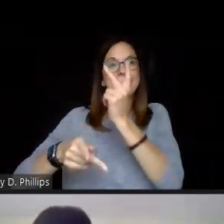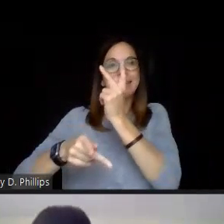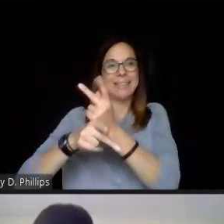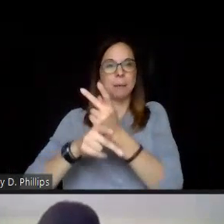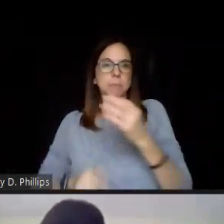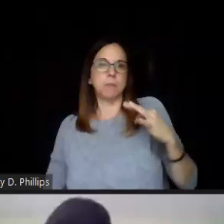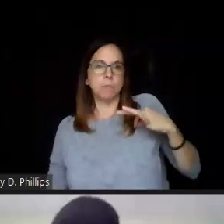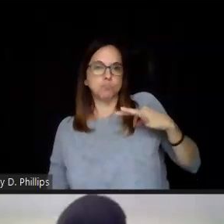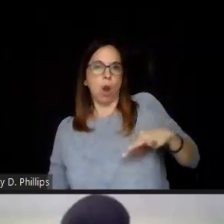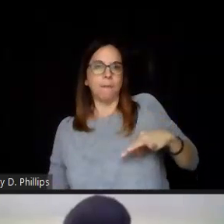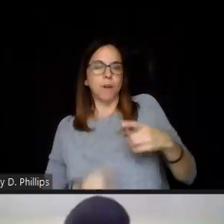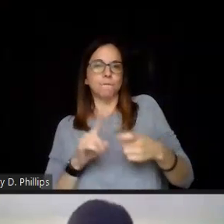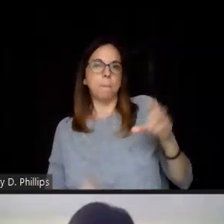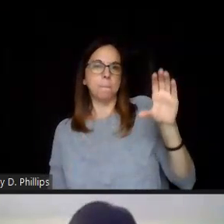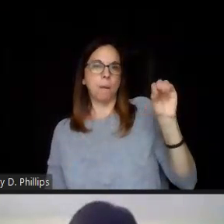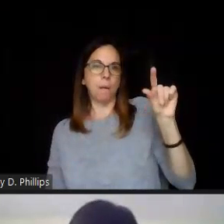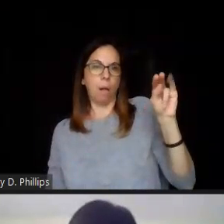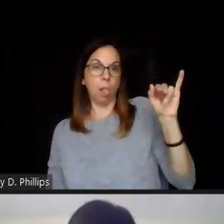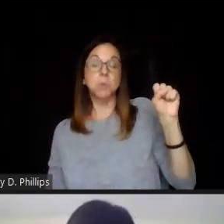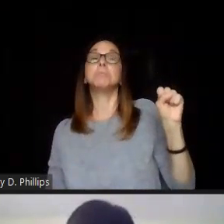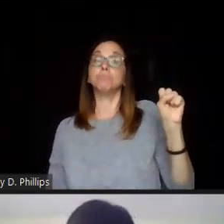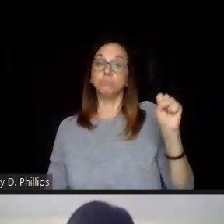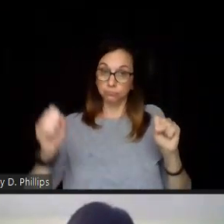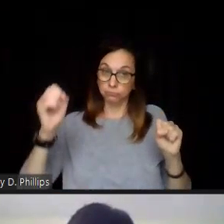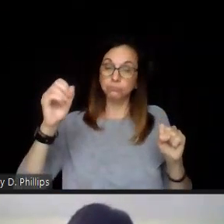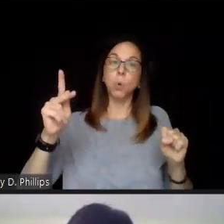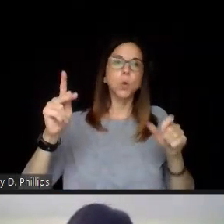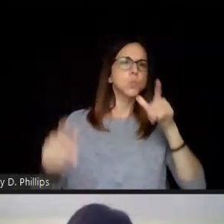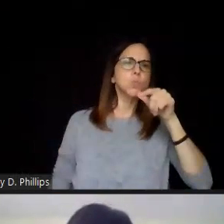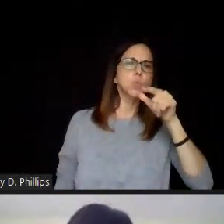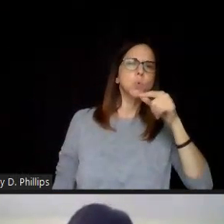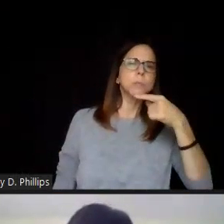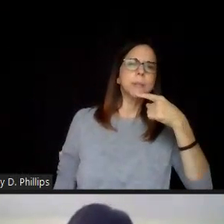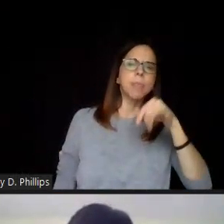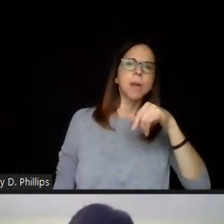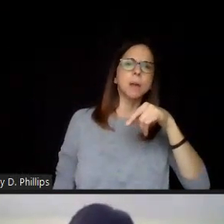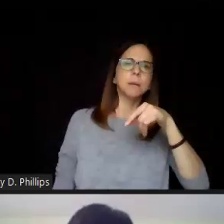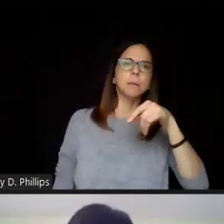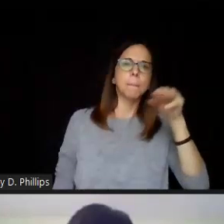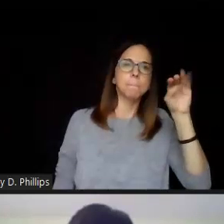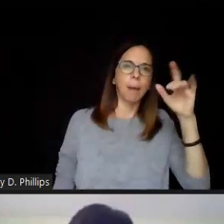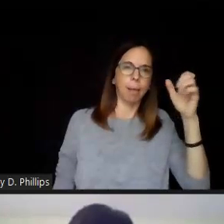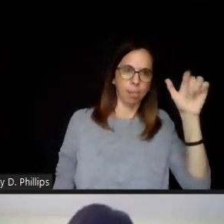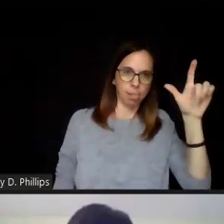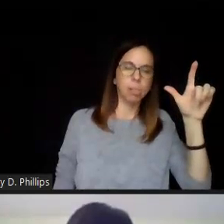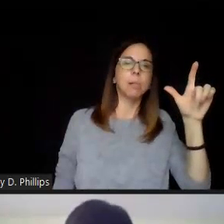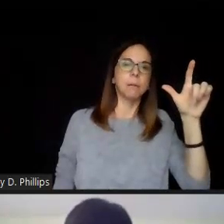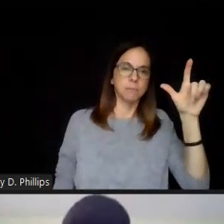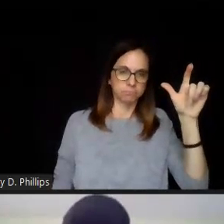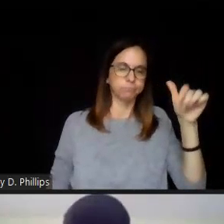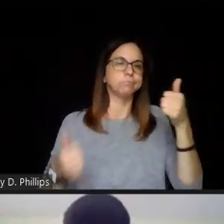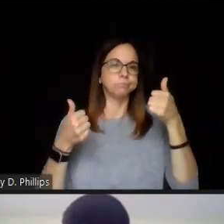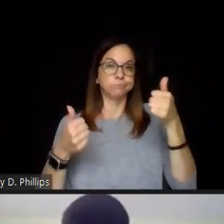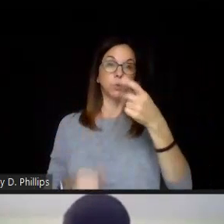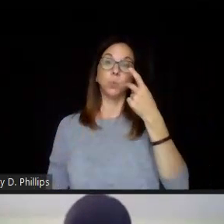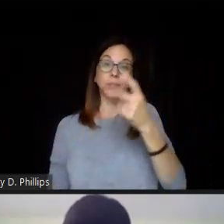make. Okay. And who was that? Michael? Yeah. Okay, very good. So if we